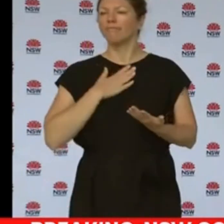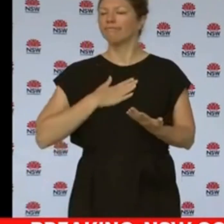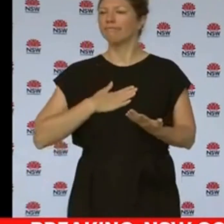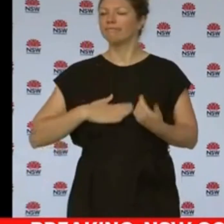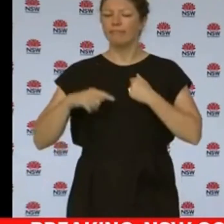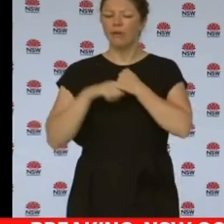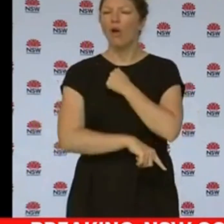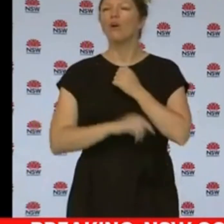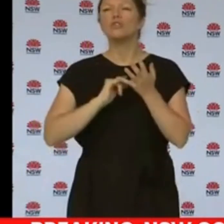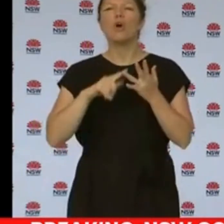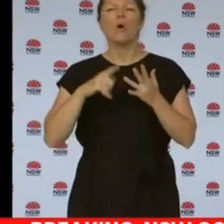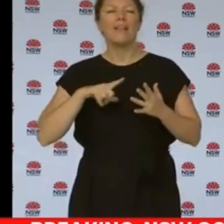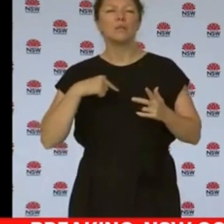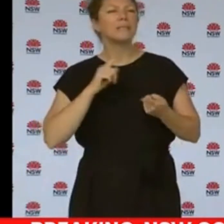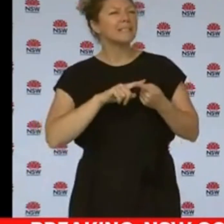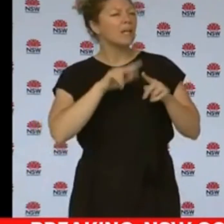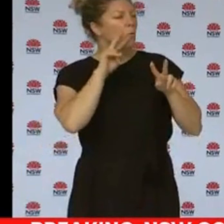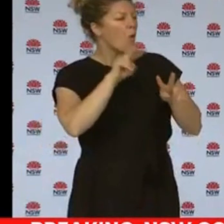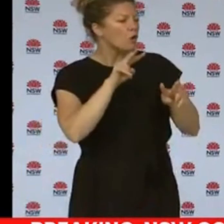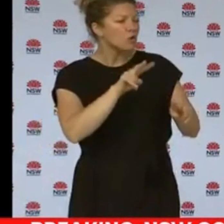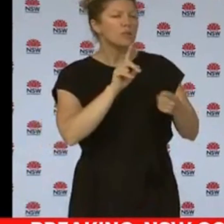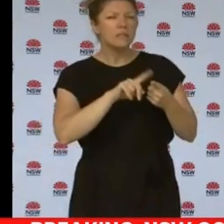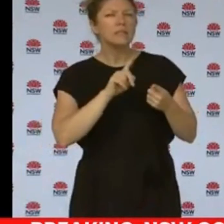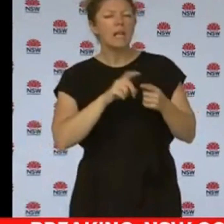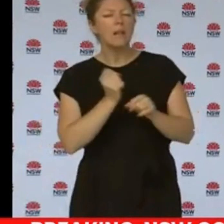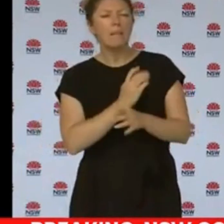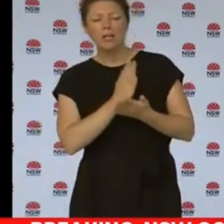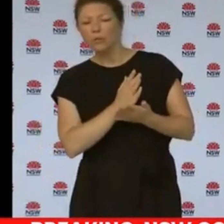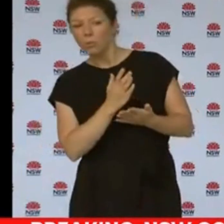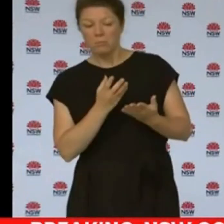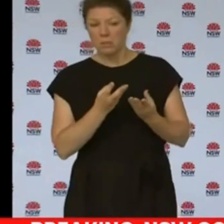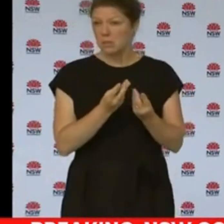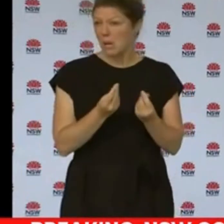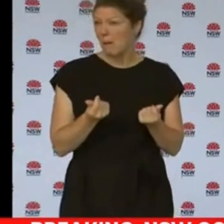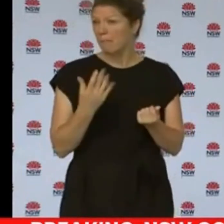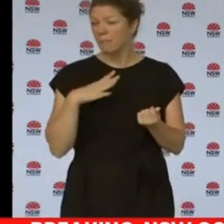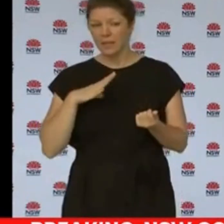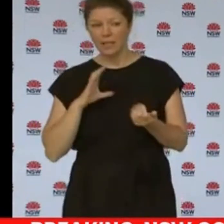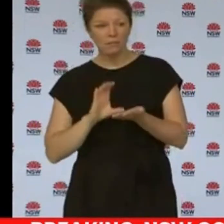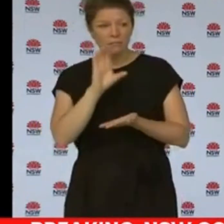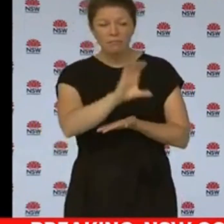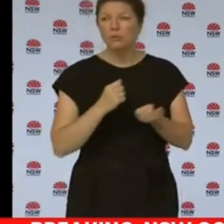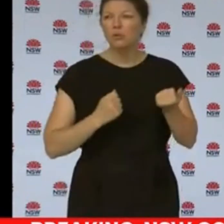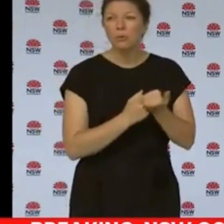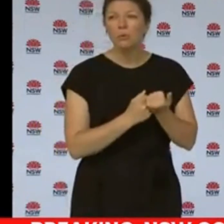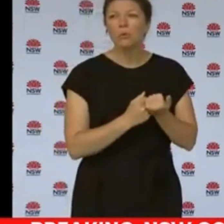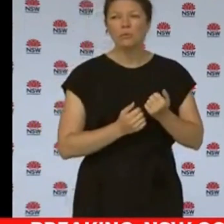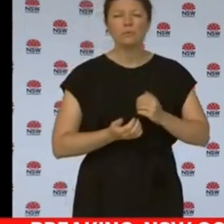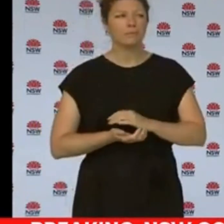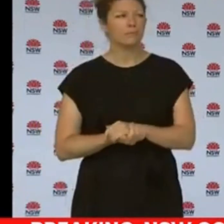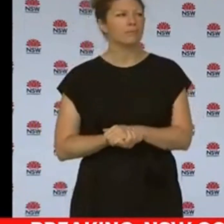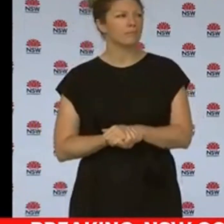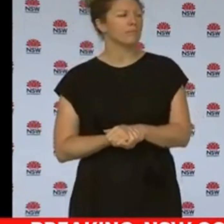hurt and loss. So we'll look very closely at what we need to do, and let me assure you that if we need to do direct support, we